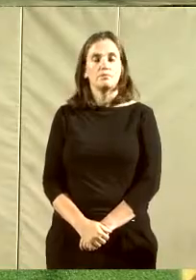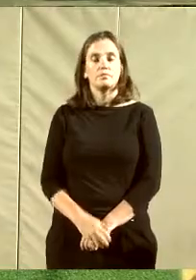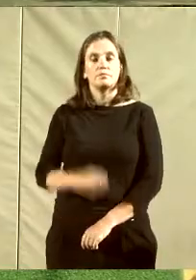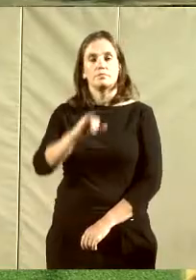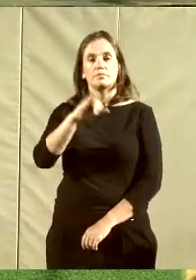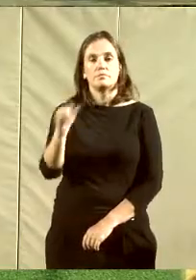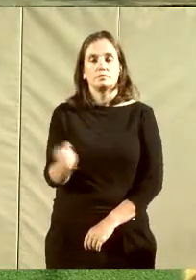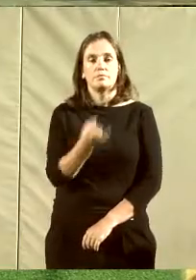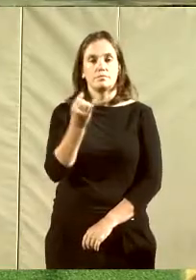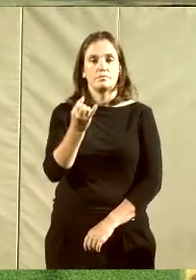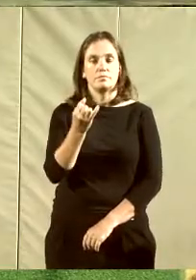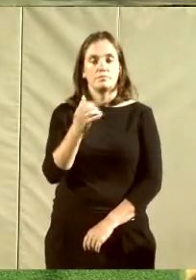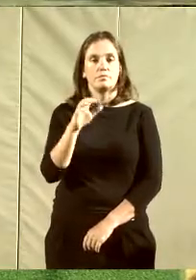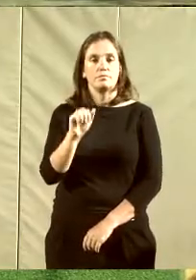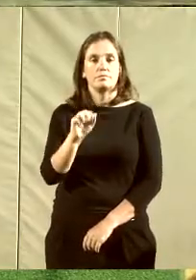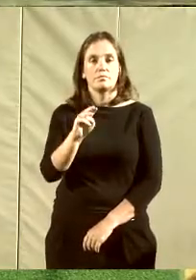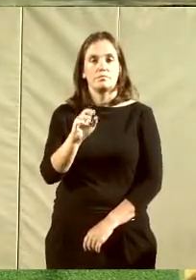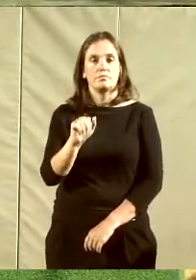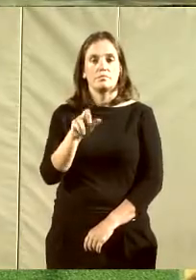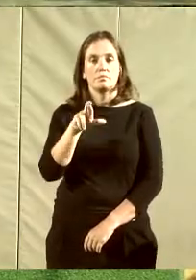Jasmine Juárez Amaro.